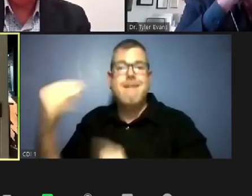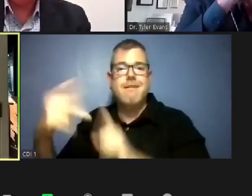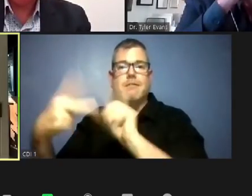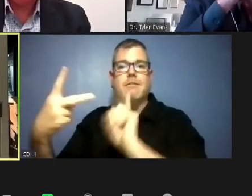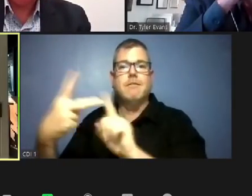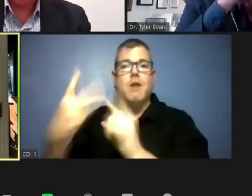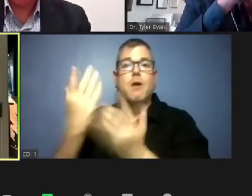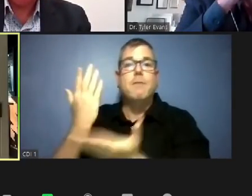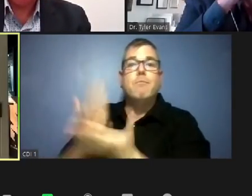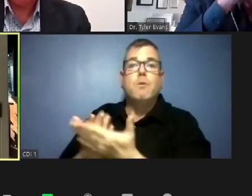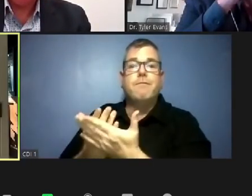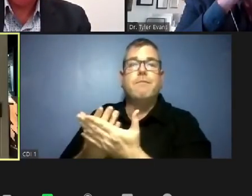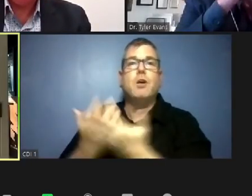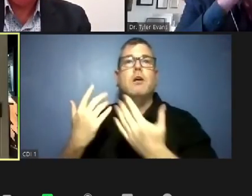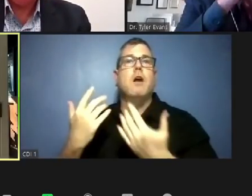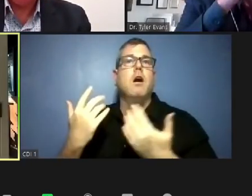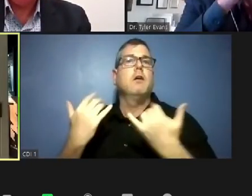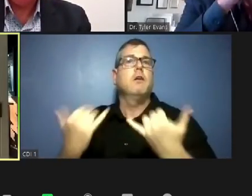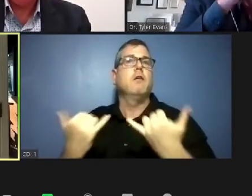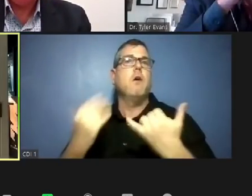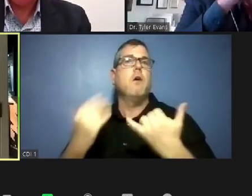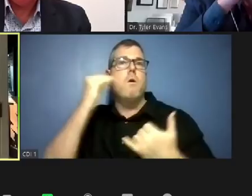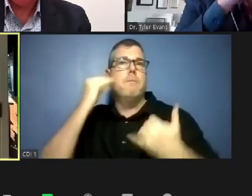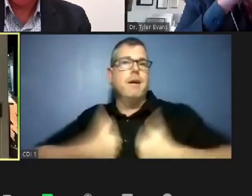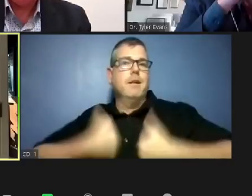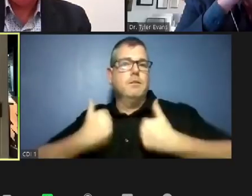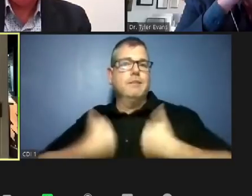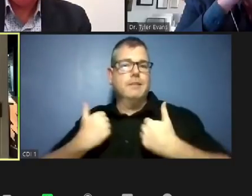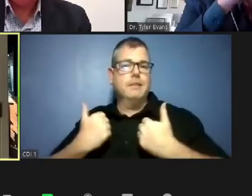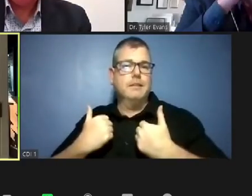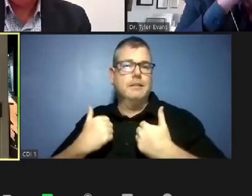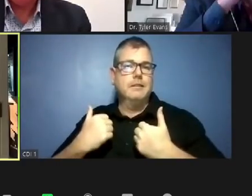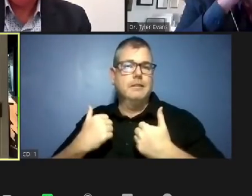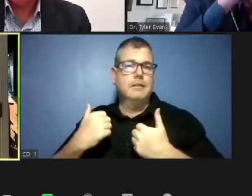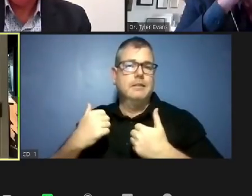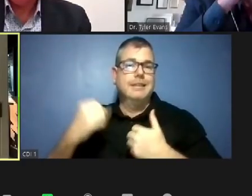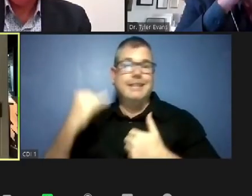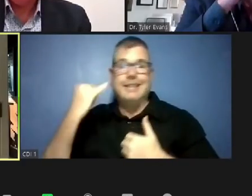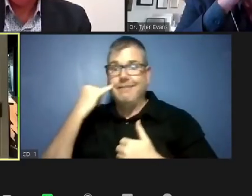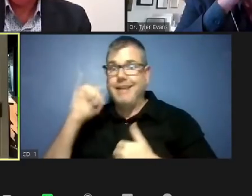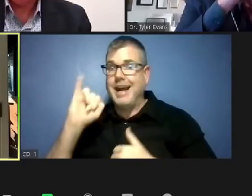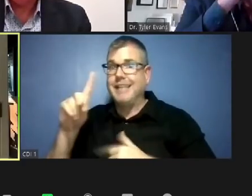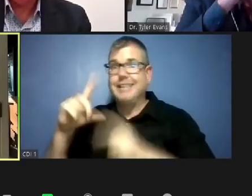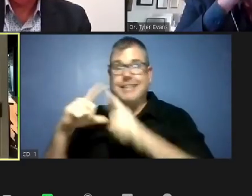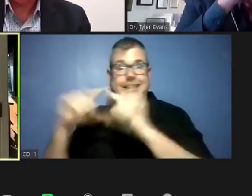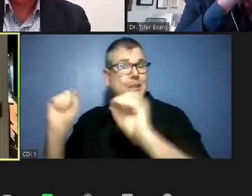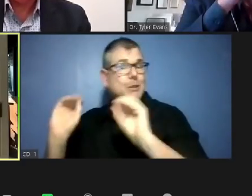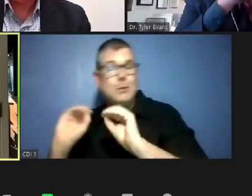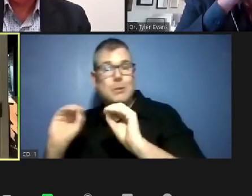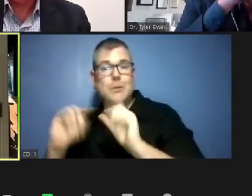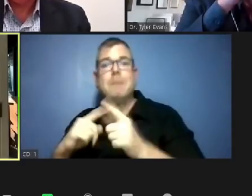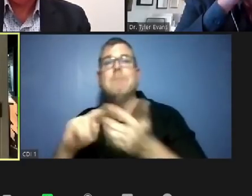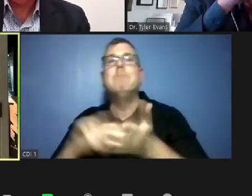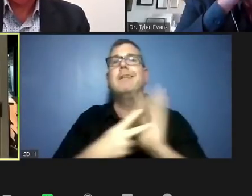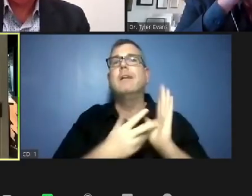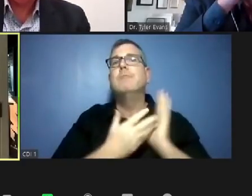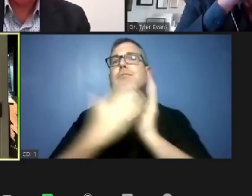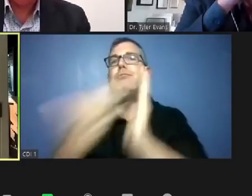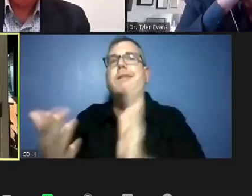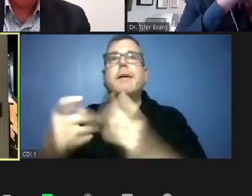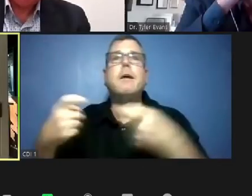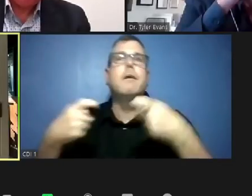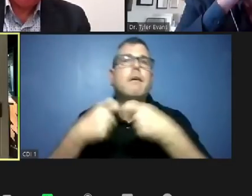your residence address on there, consider something like your utility bill in your name, maybe your vehicle